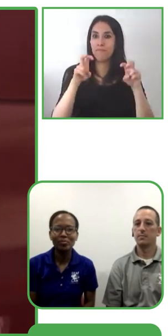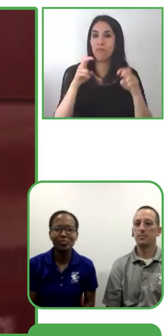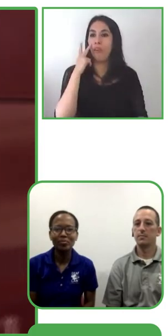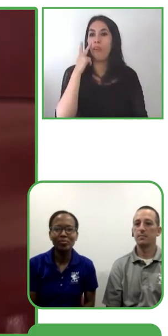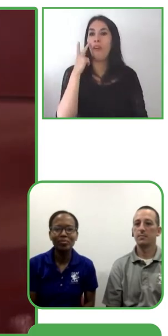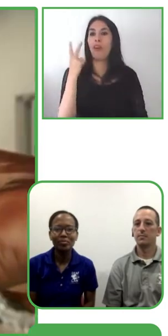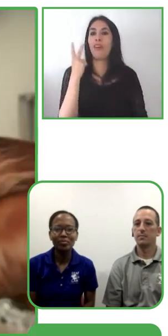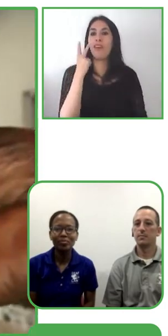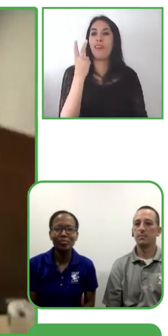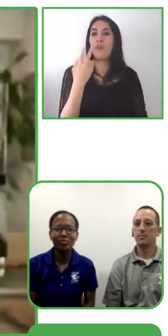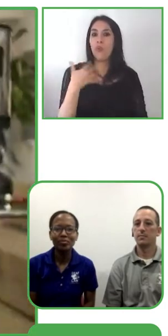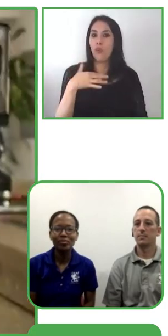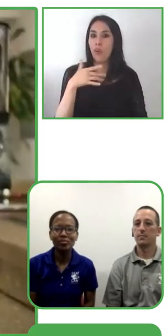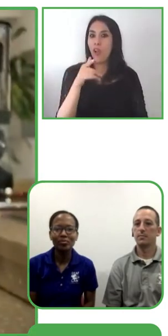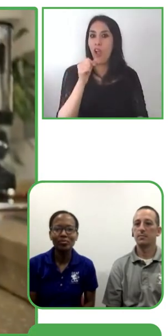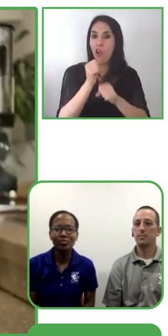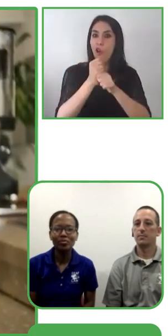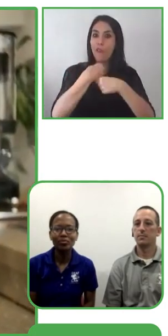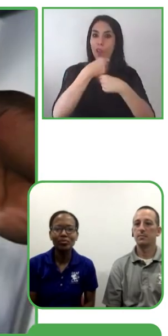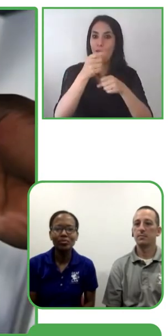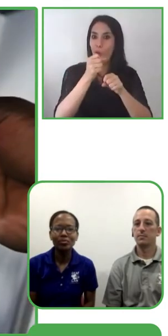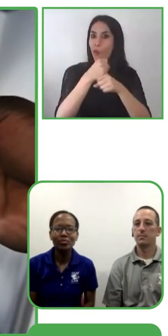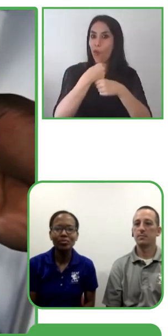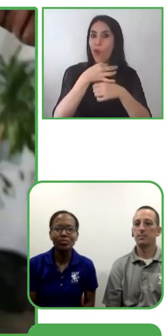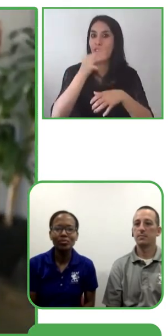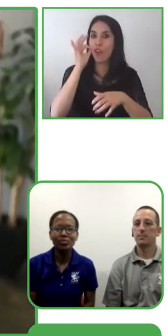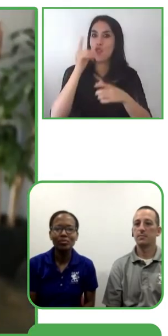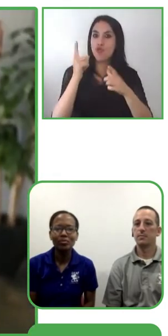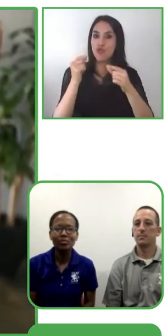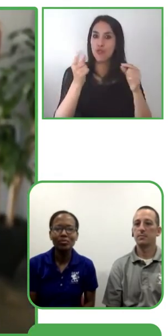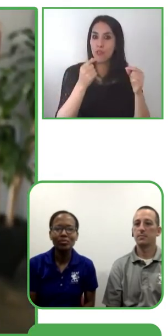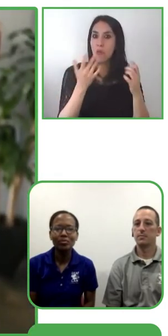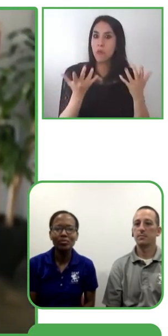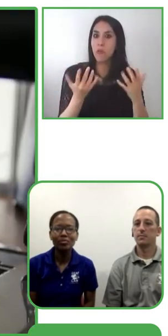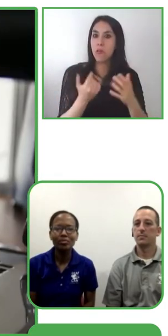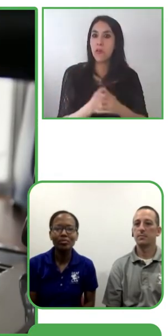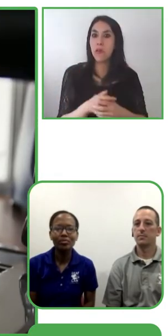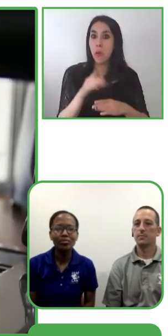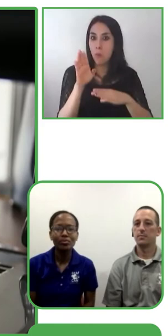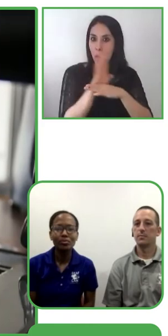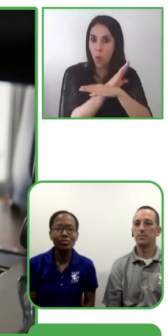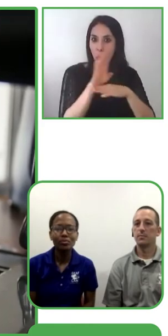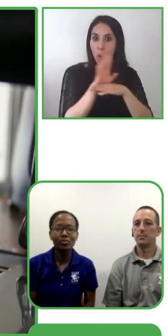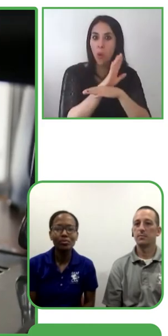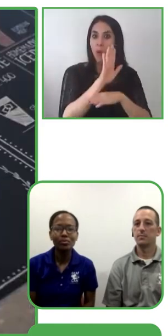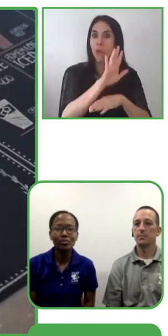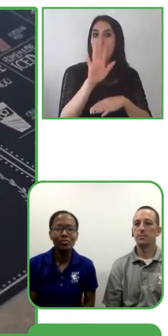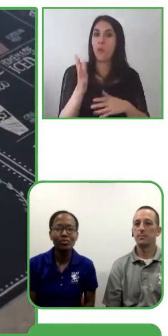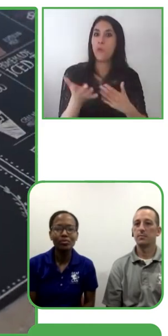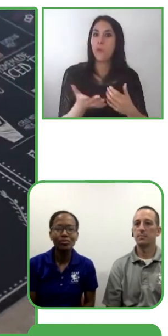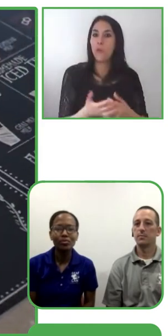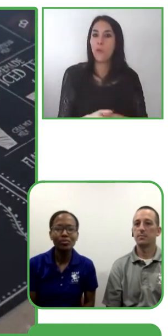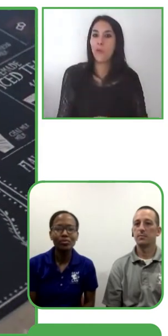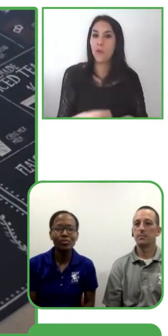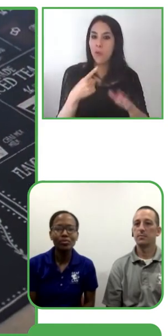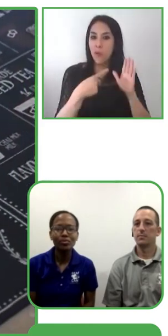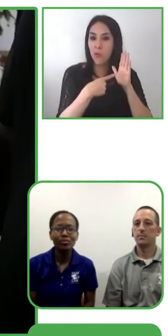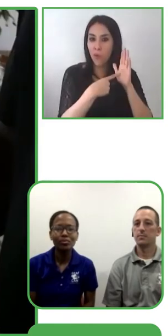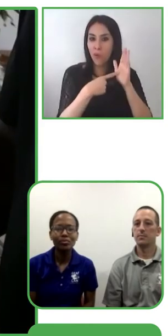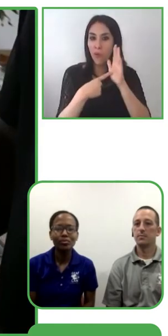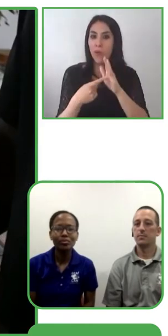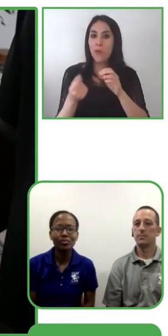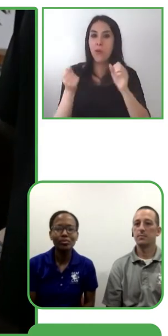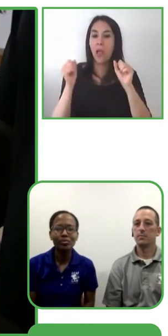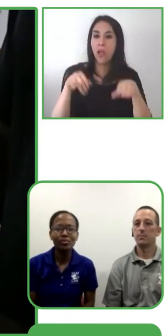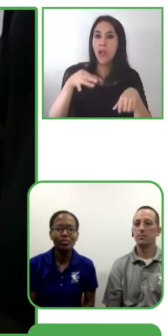and detail. If you enjoy machines, materials, and processes, which I do, it's extremely pleasing.